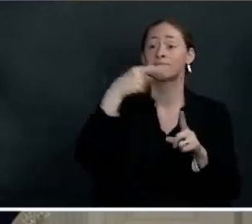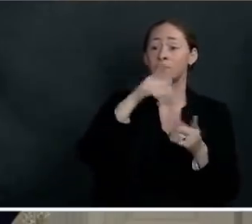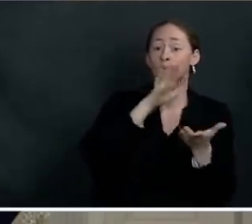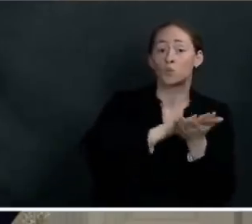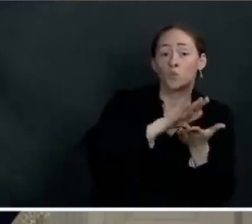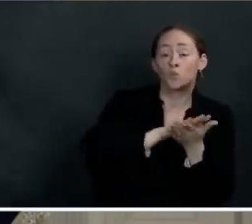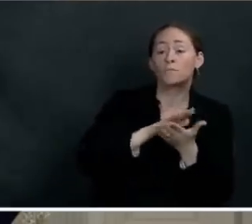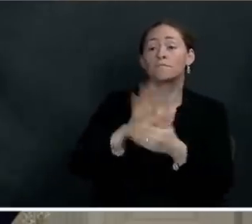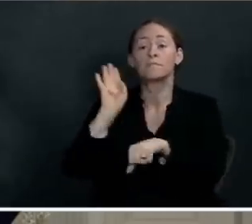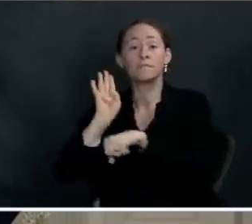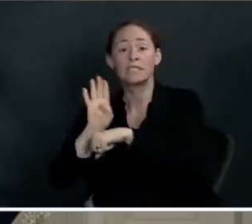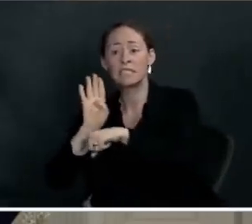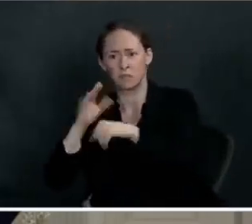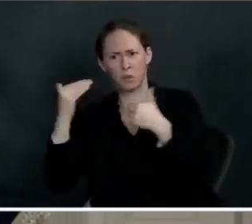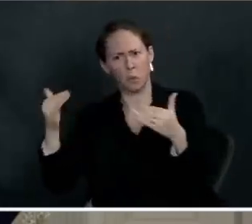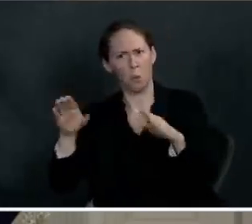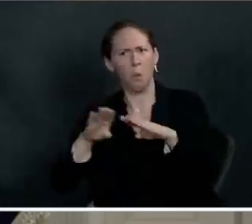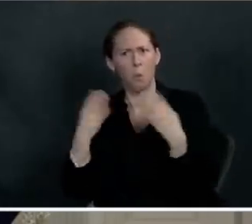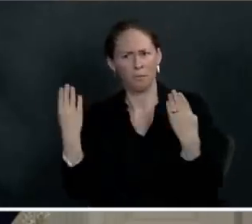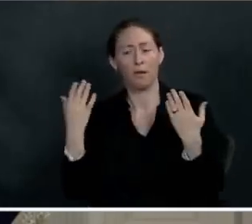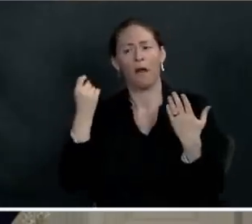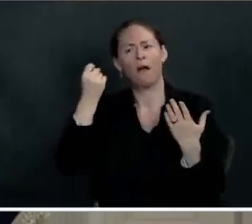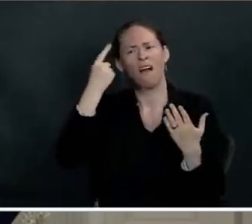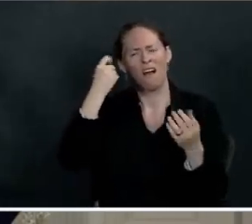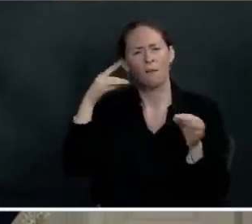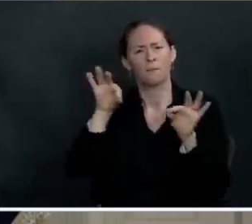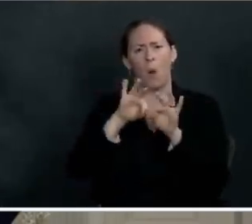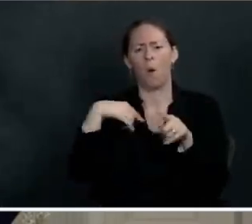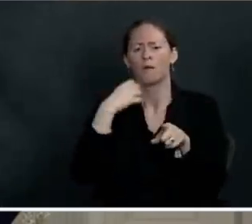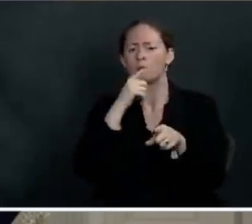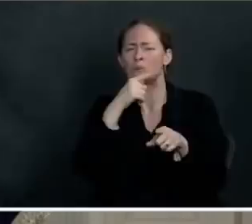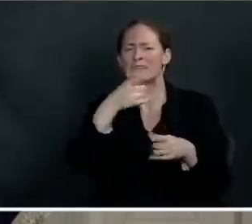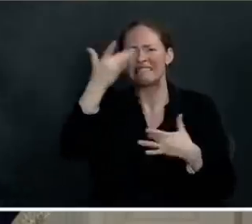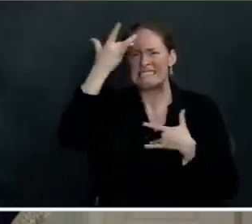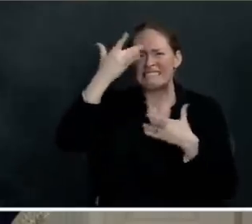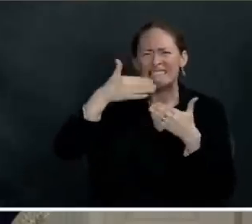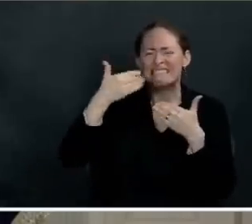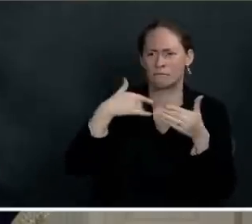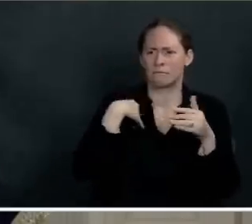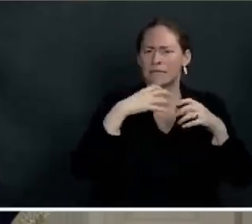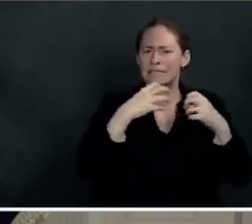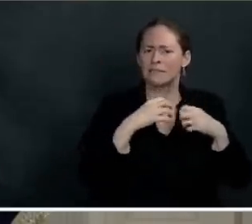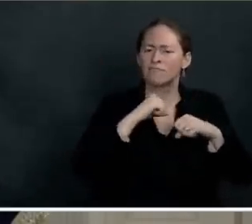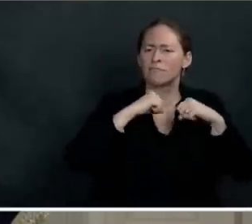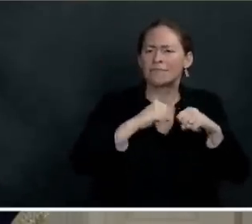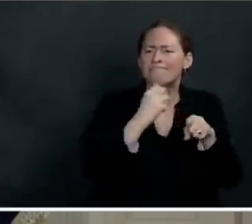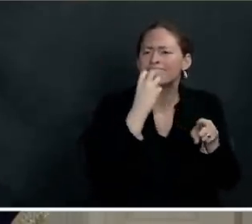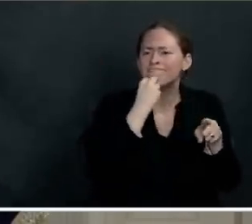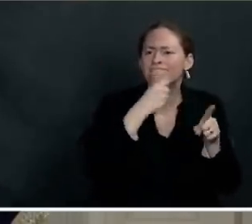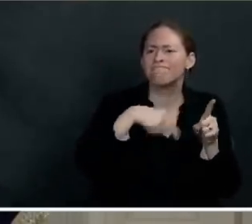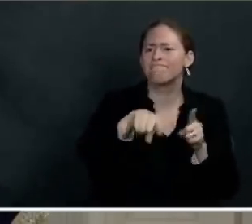vulnerable. And we formalized the Health Equity Task Force to ensure that